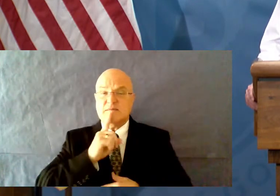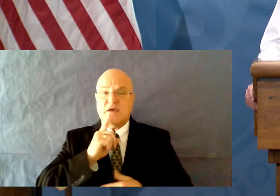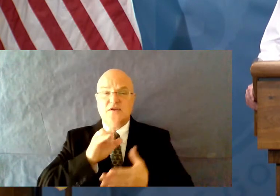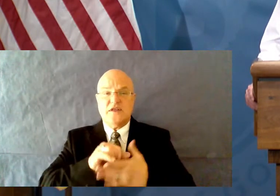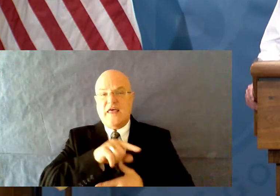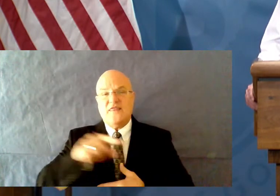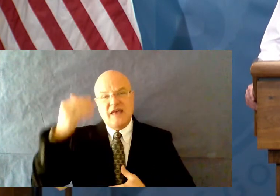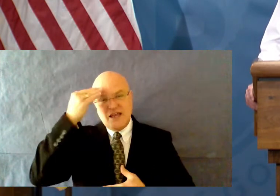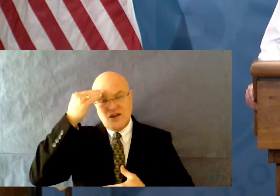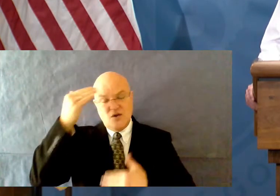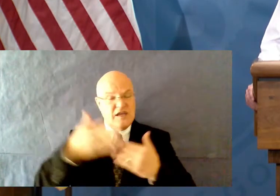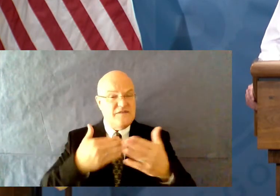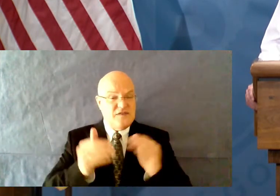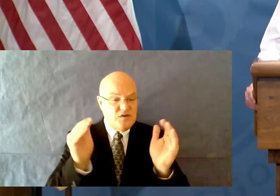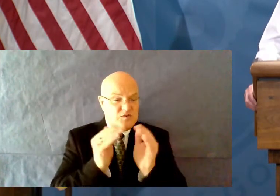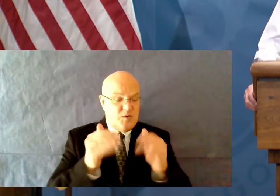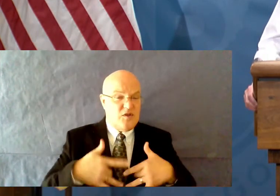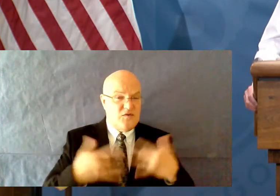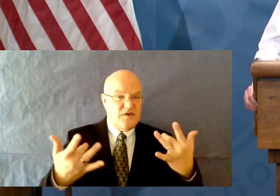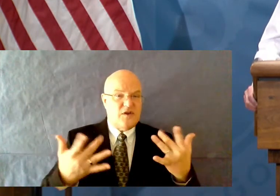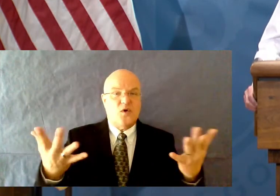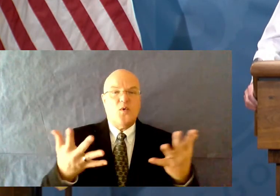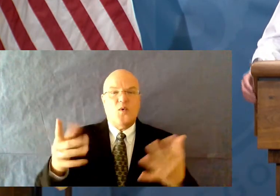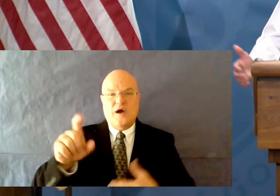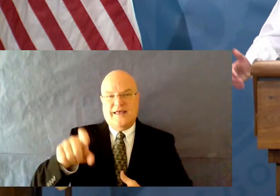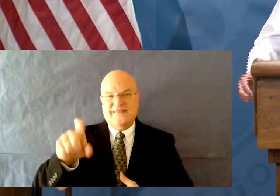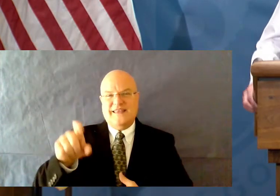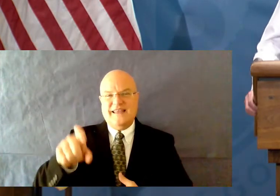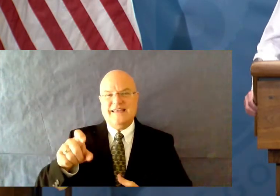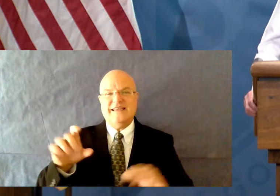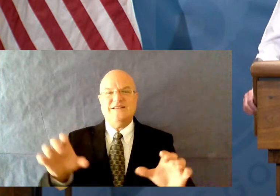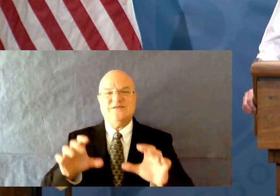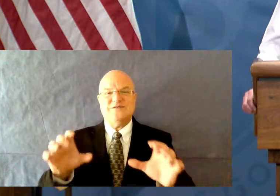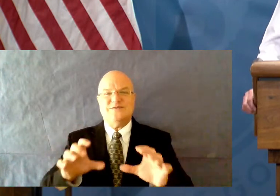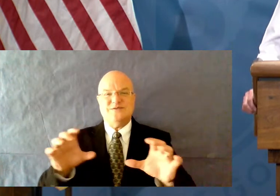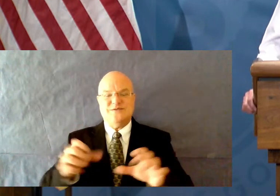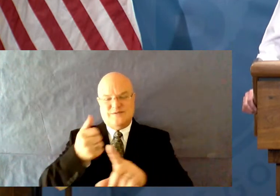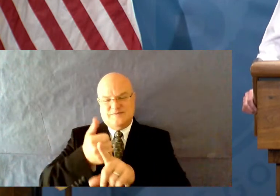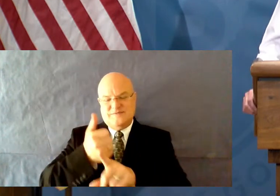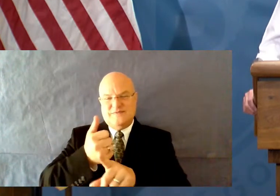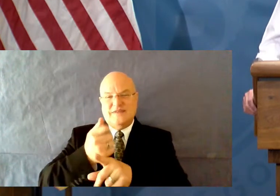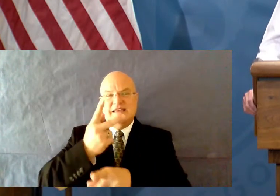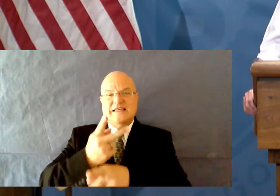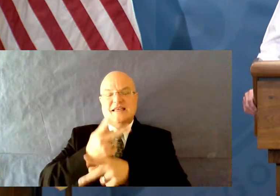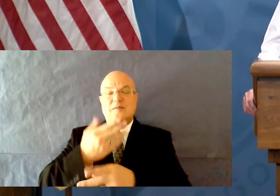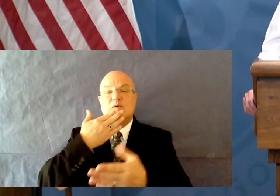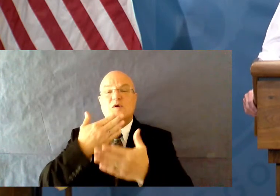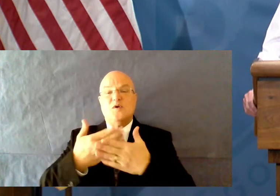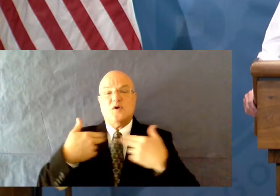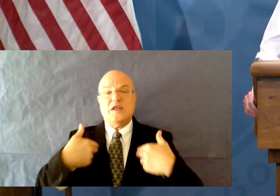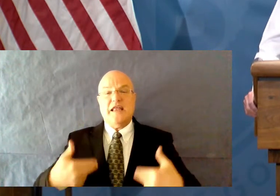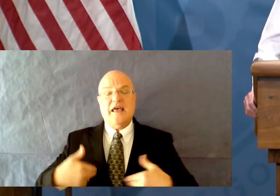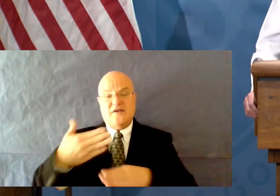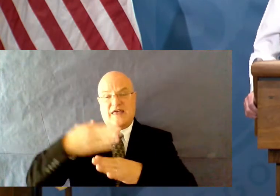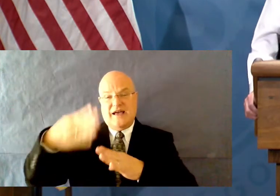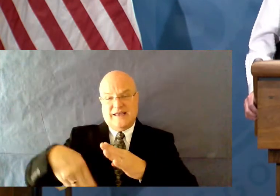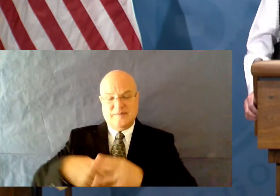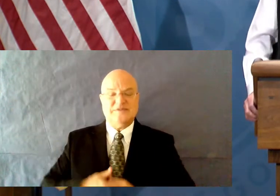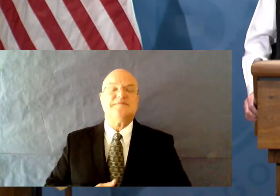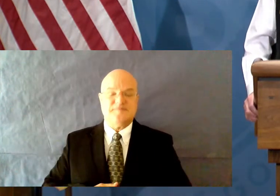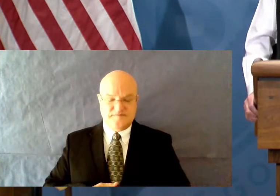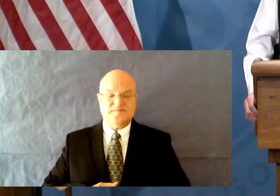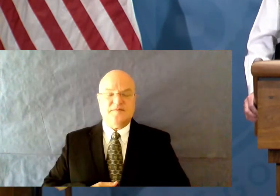know, even if they're a smaller event, what they need to do to keep good health outcomes. In terms of the